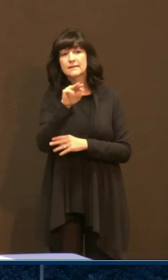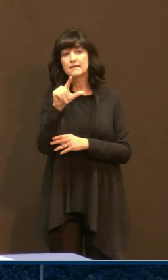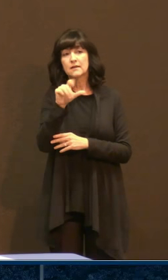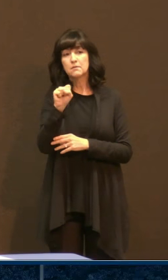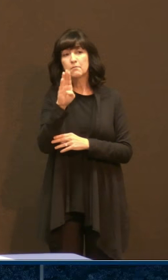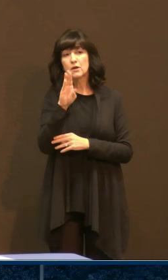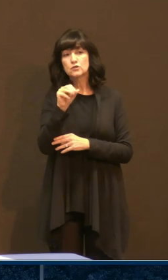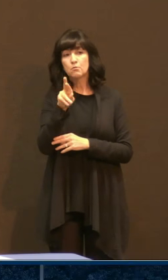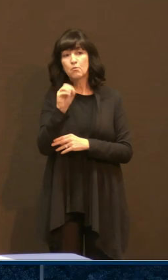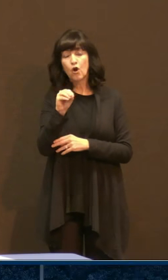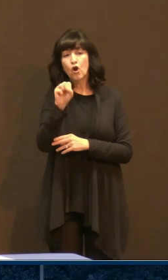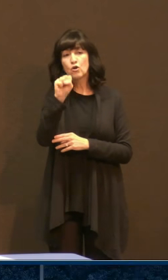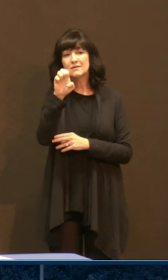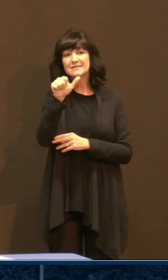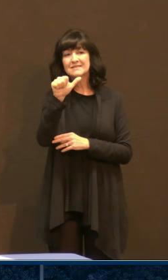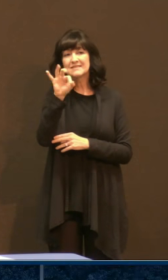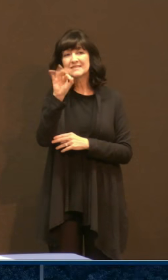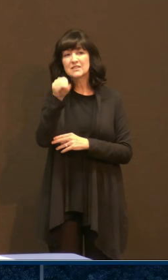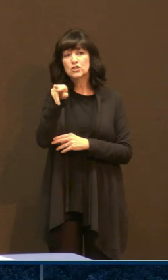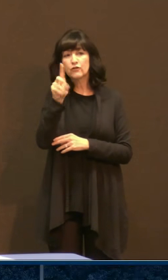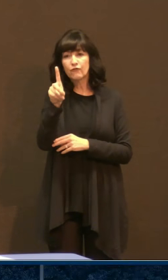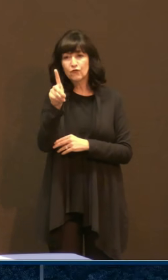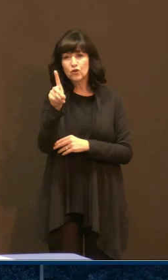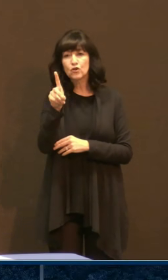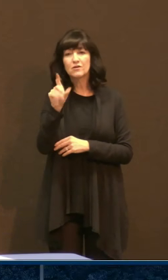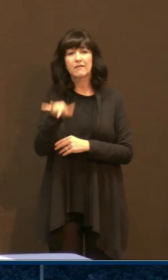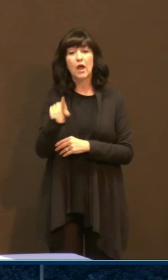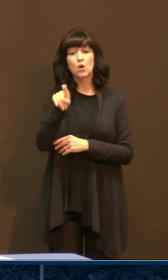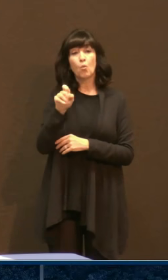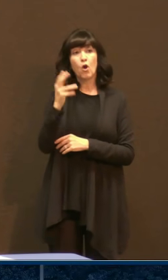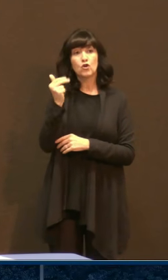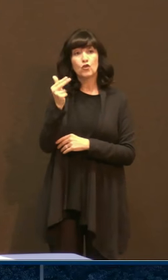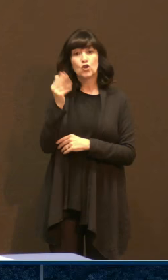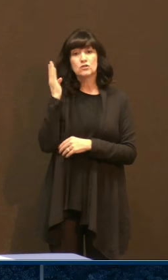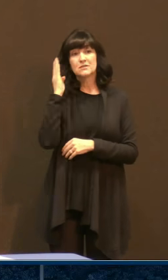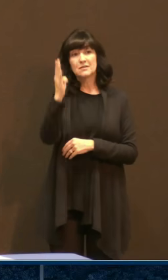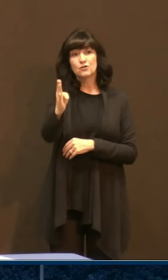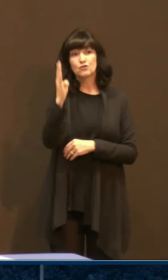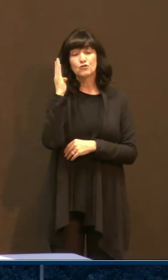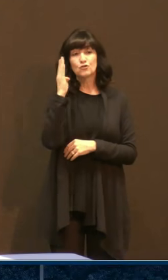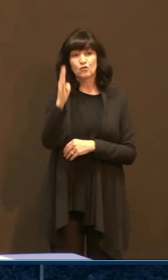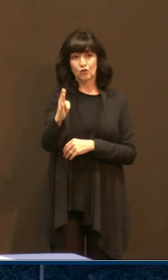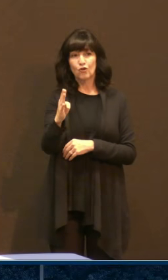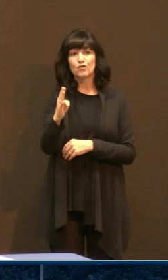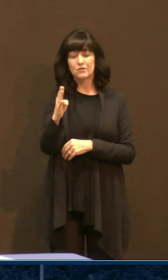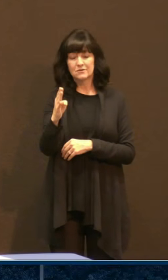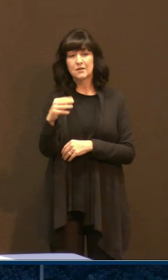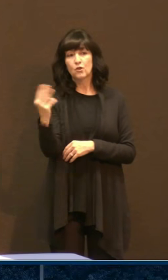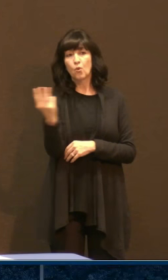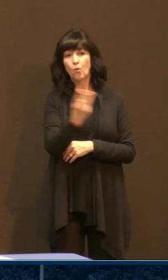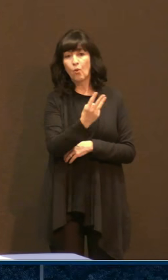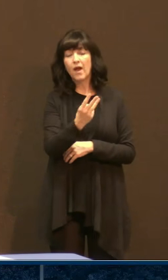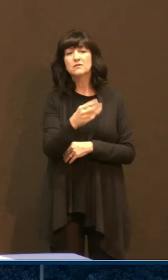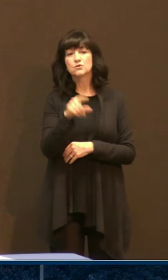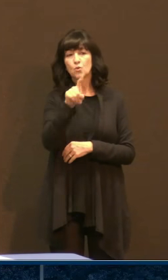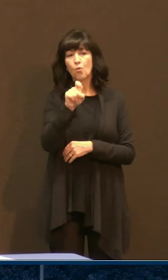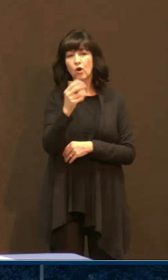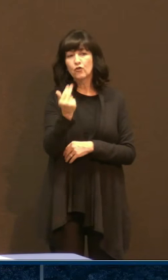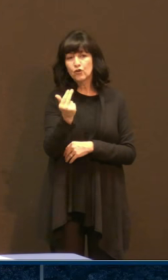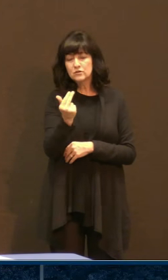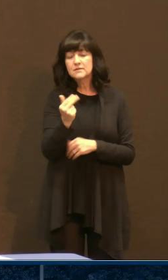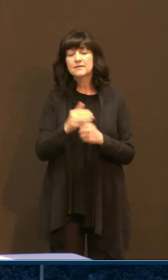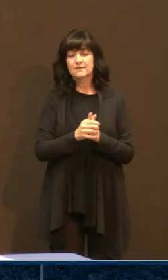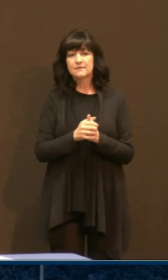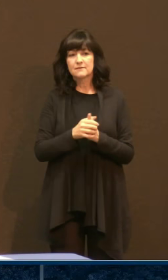Millsboro, Seaford, kind of 113 corridor westward to 13 corridors where you see.